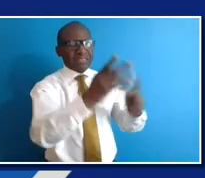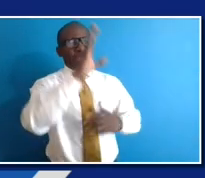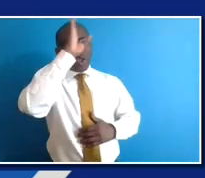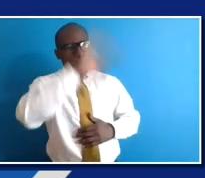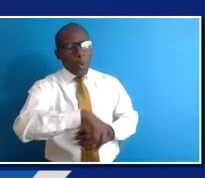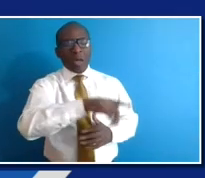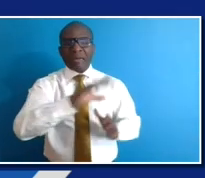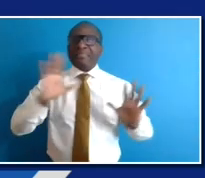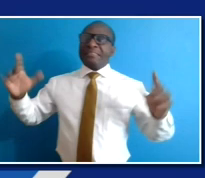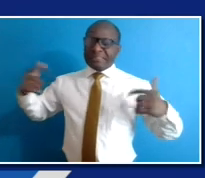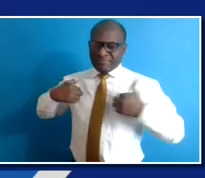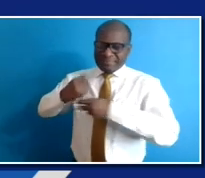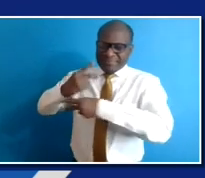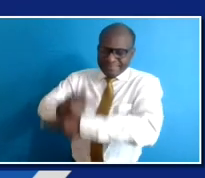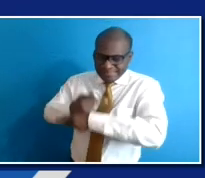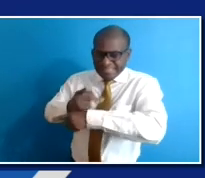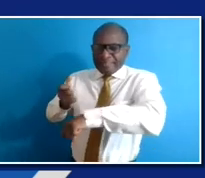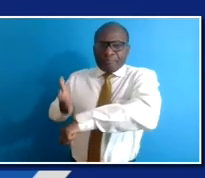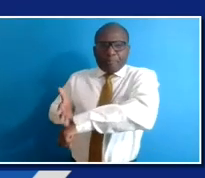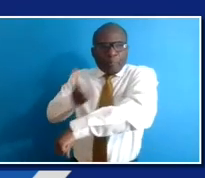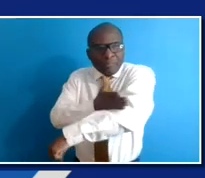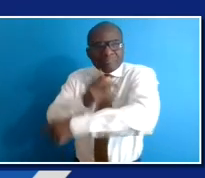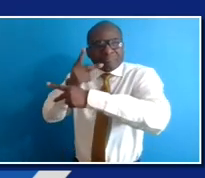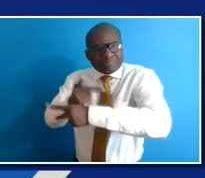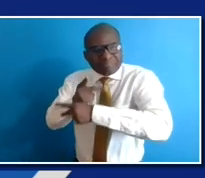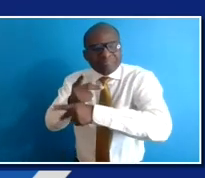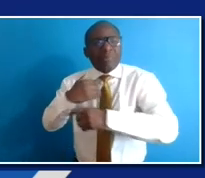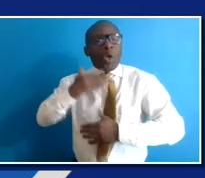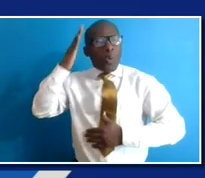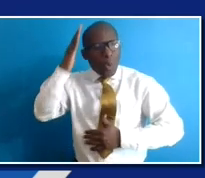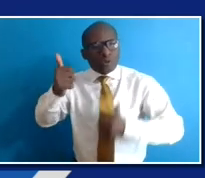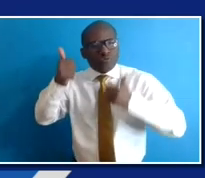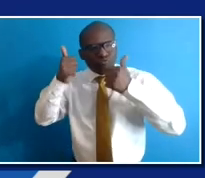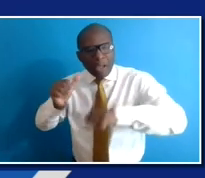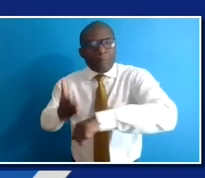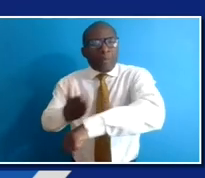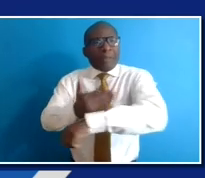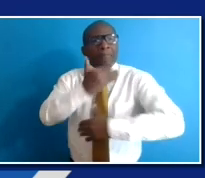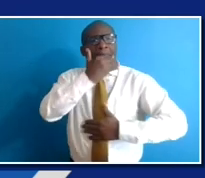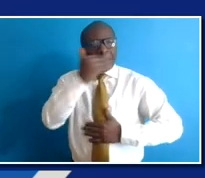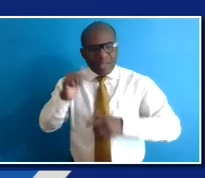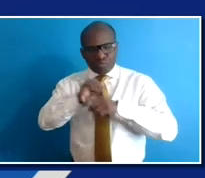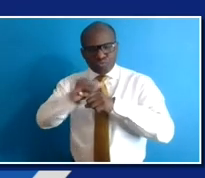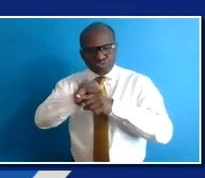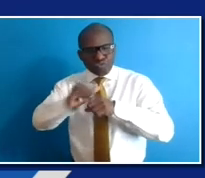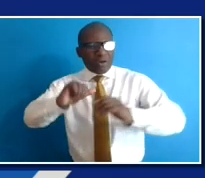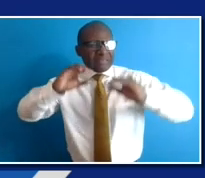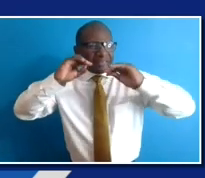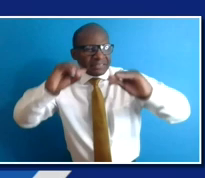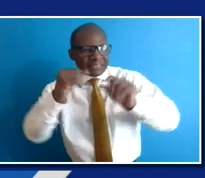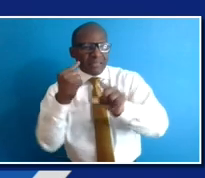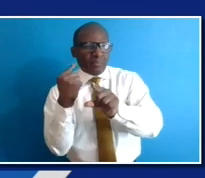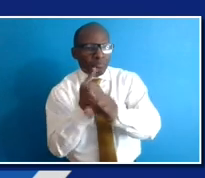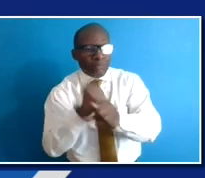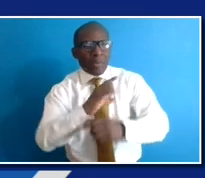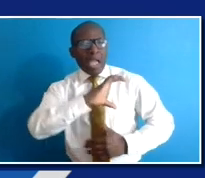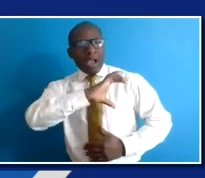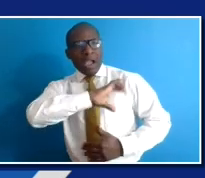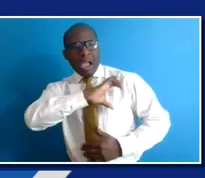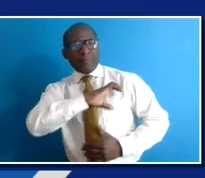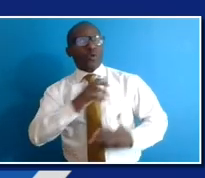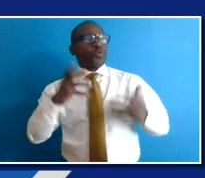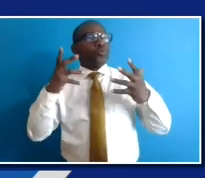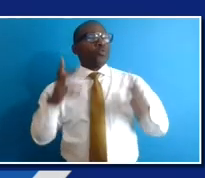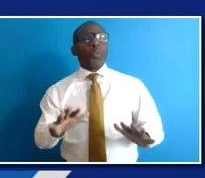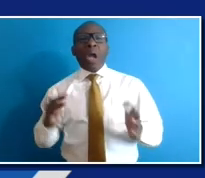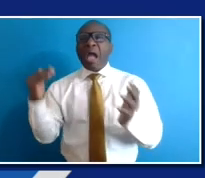those areas to make sure that the type of situations we see in Minneapolis and elsewhere don't repeat themselves. But we also have to give credit where it's due.